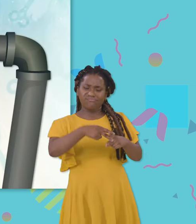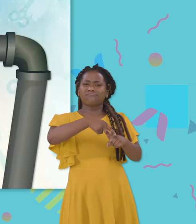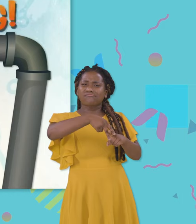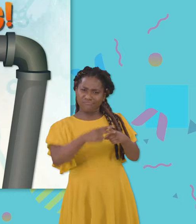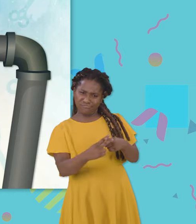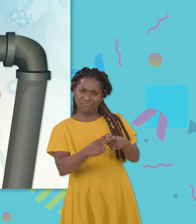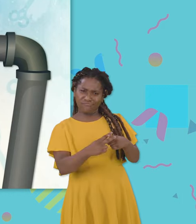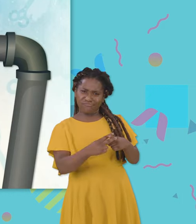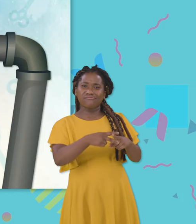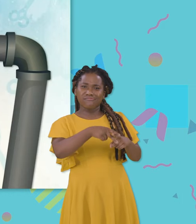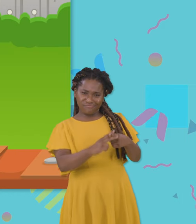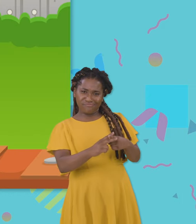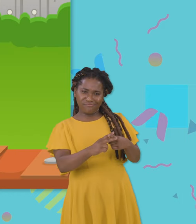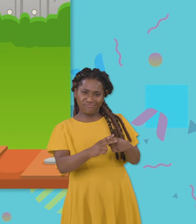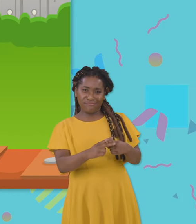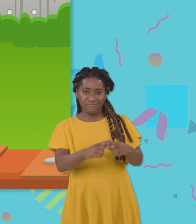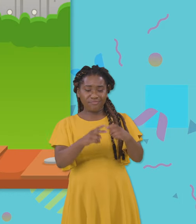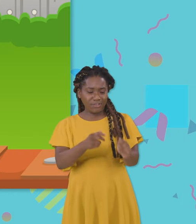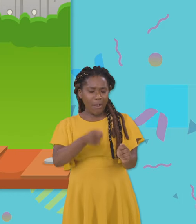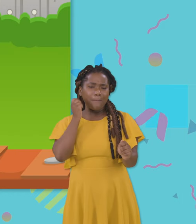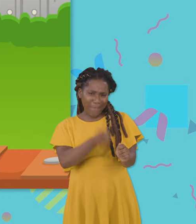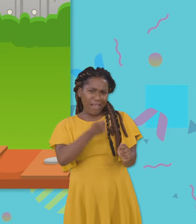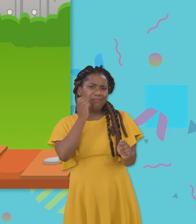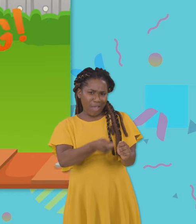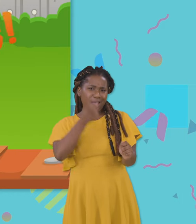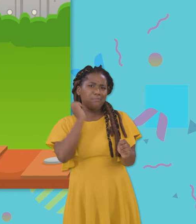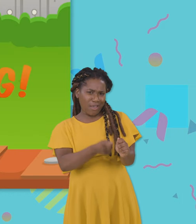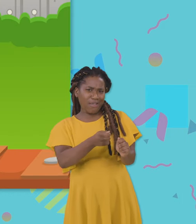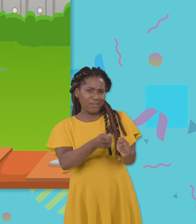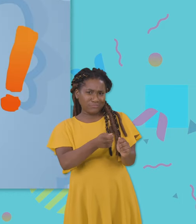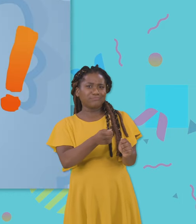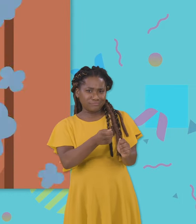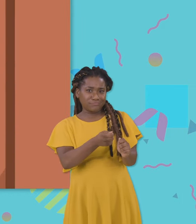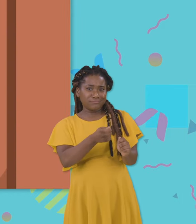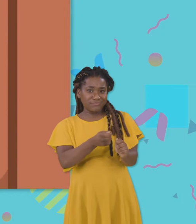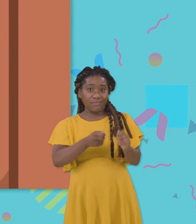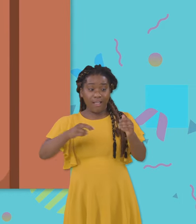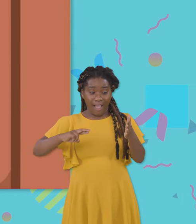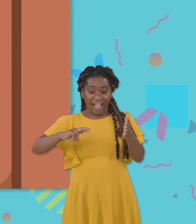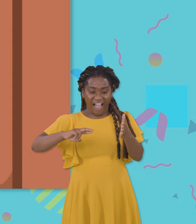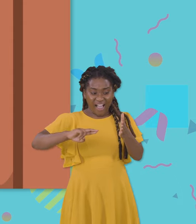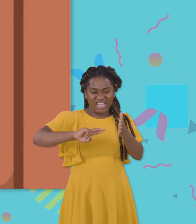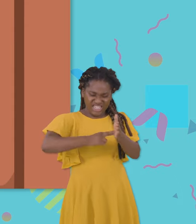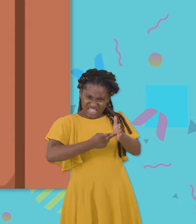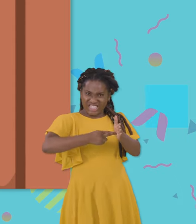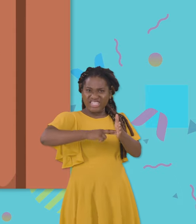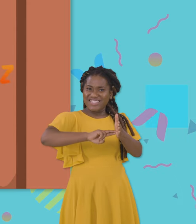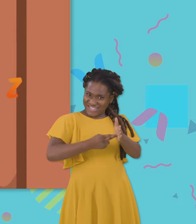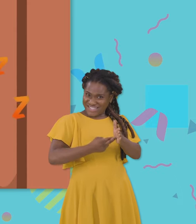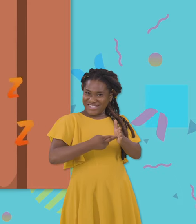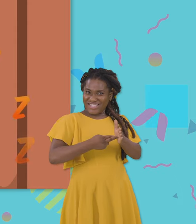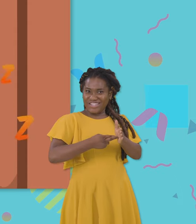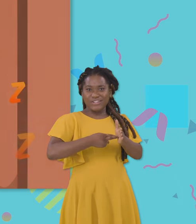Pipes going clang clang, a hammer hits a nail going bang bang bang, a drill is making holes